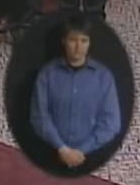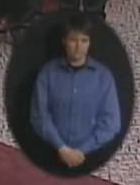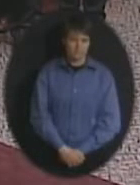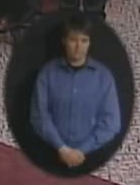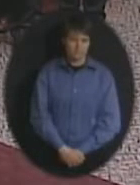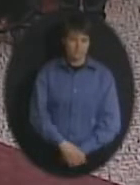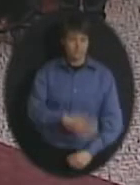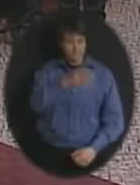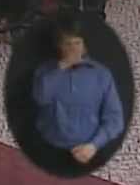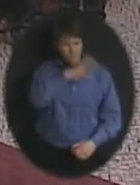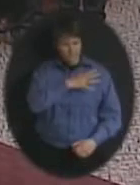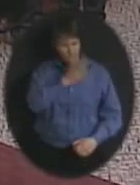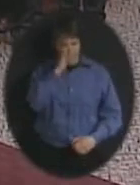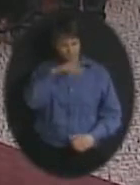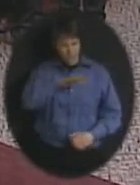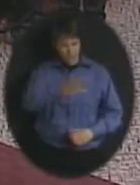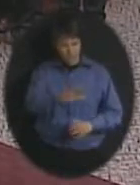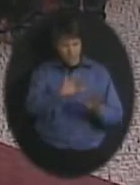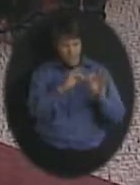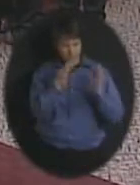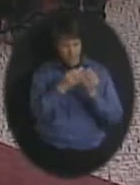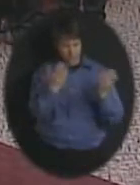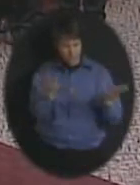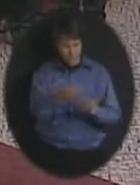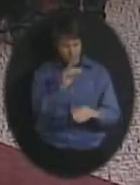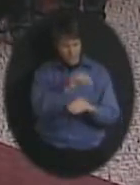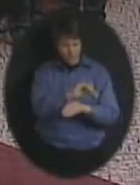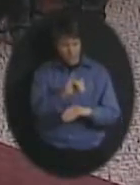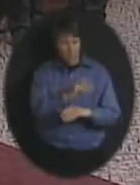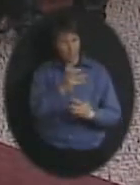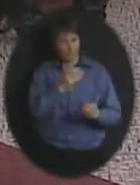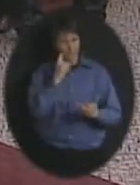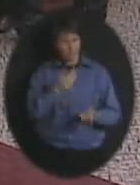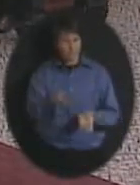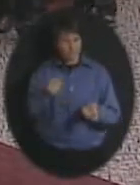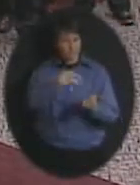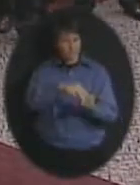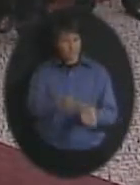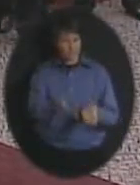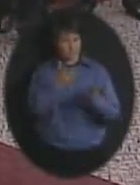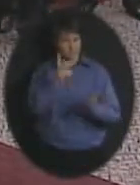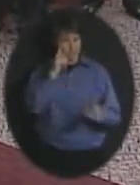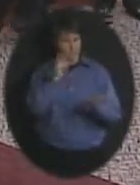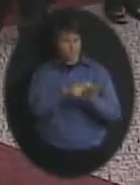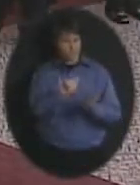And gentlemen, I know your families are here tonight. We'd love for them to stand and be recognized as well.